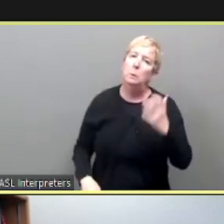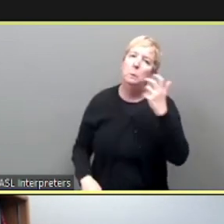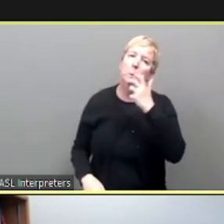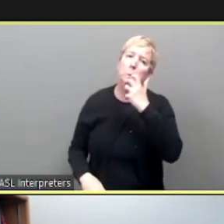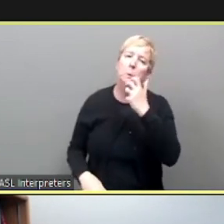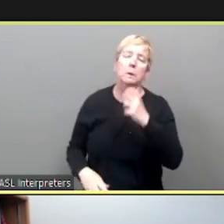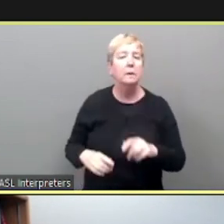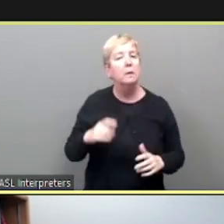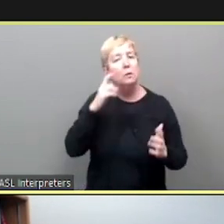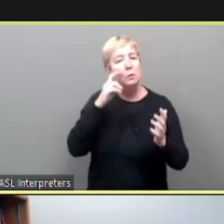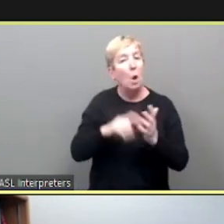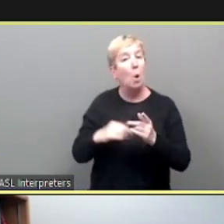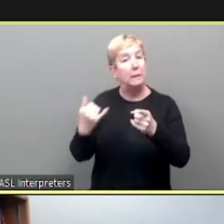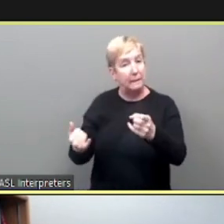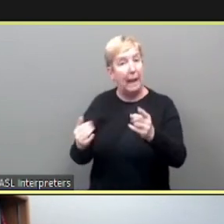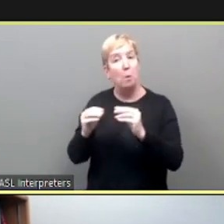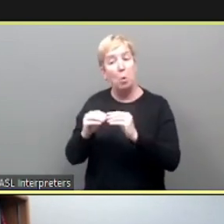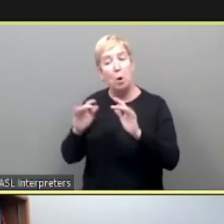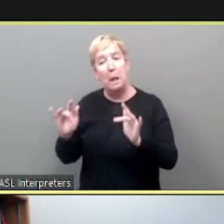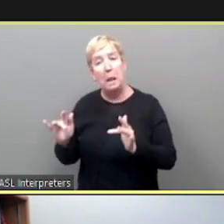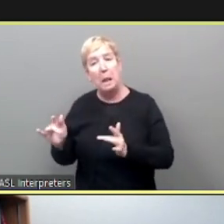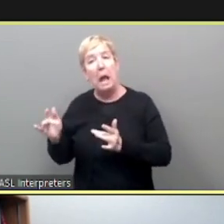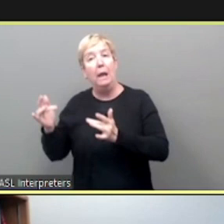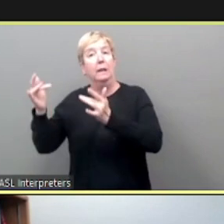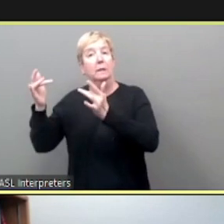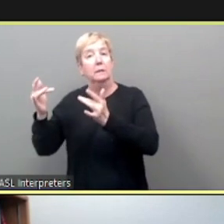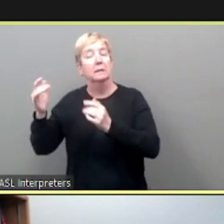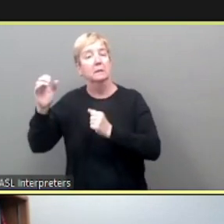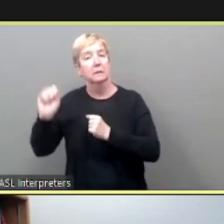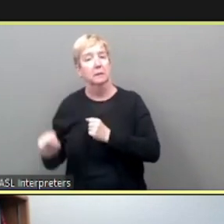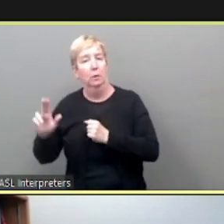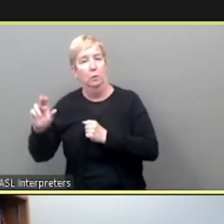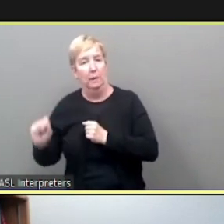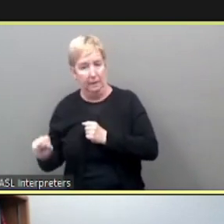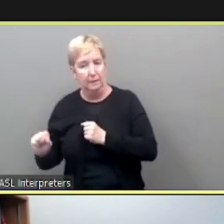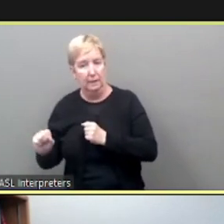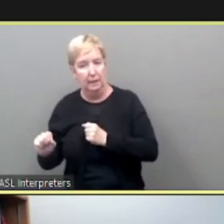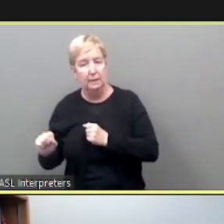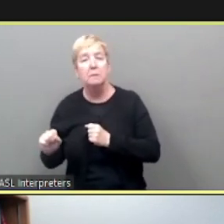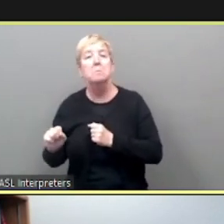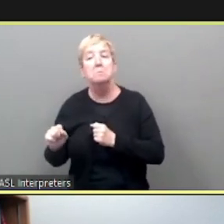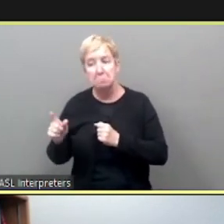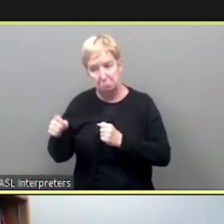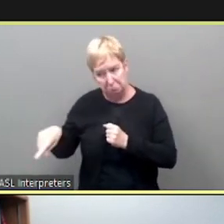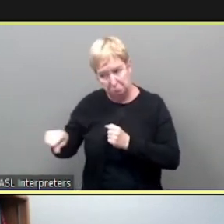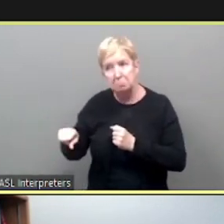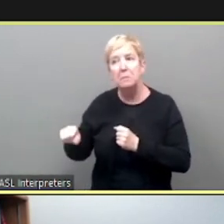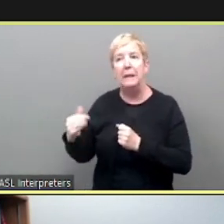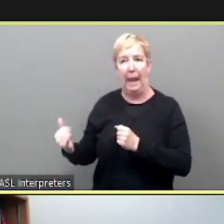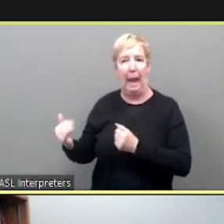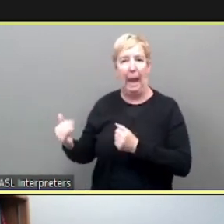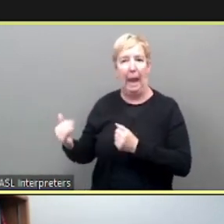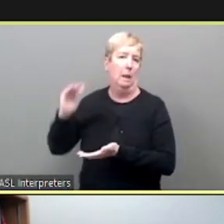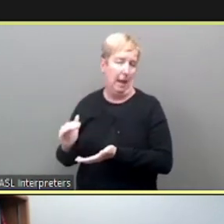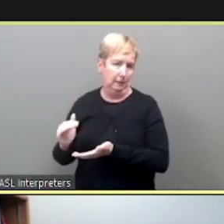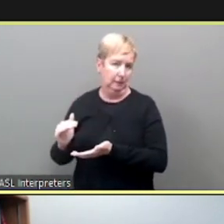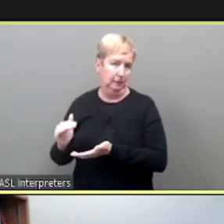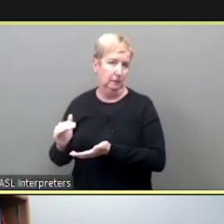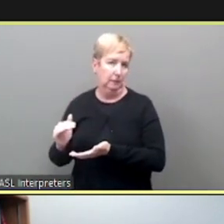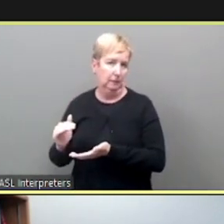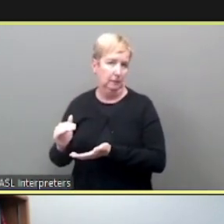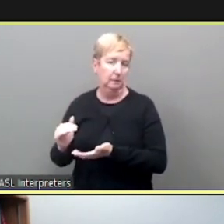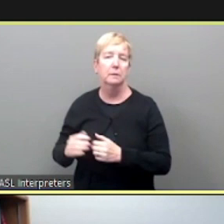by those lighter colors there in the southern part of the United States, they are seeing a reprieve now. But